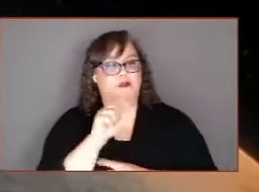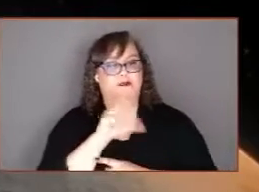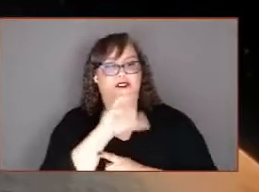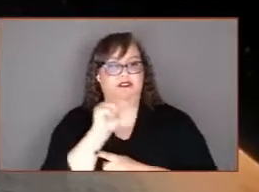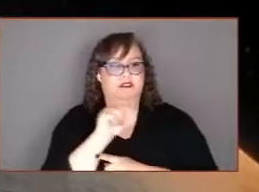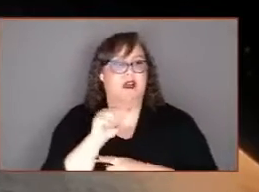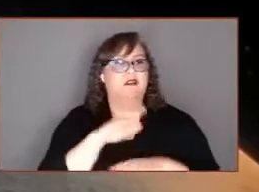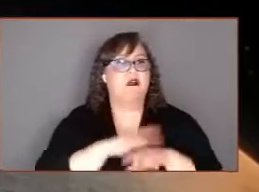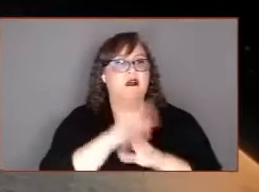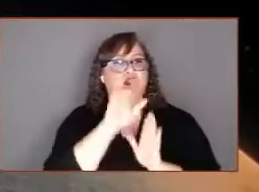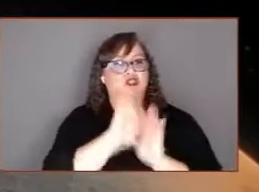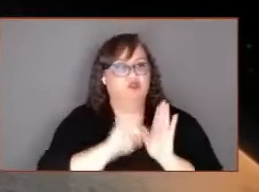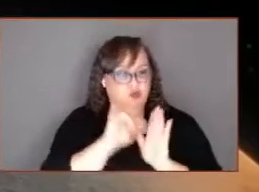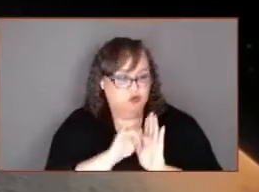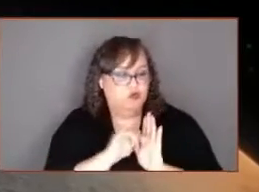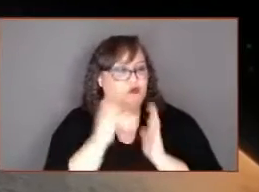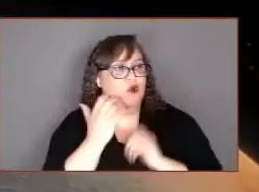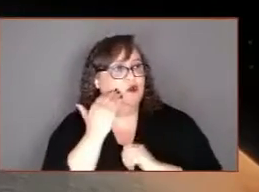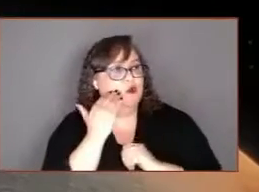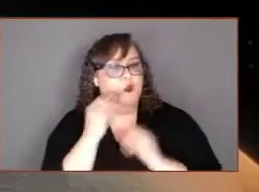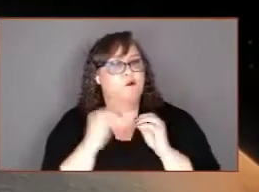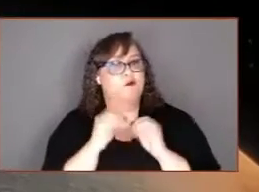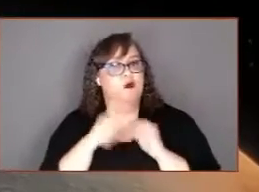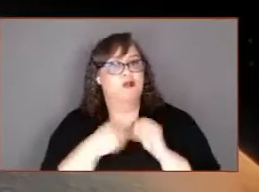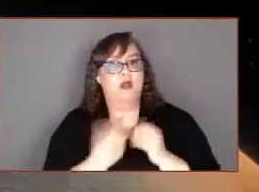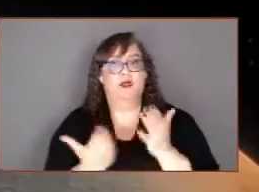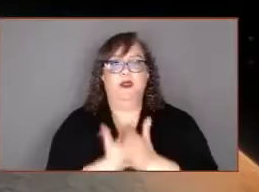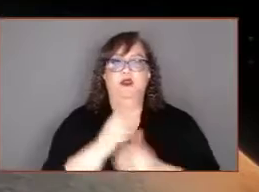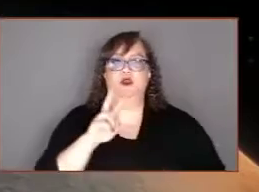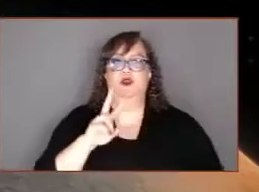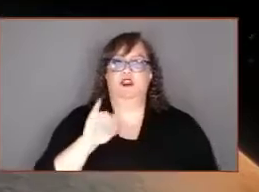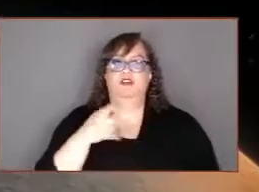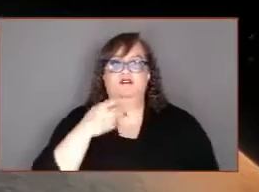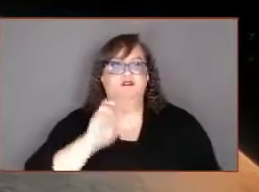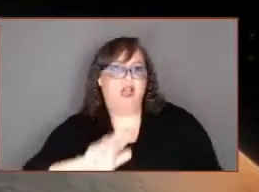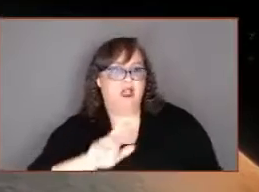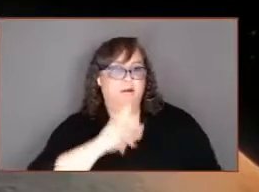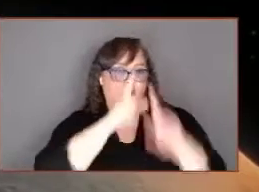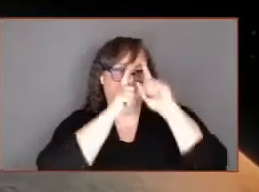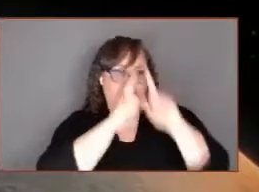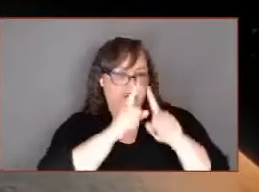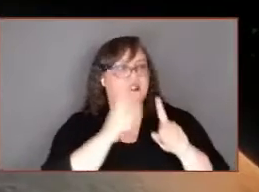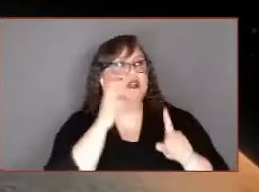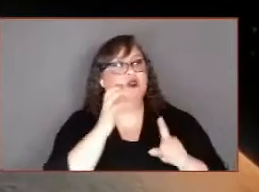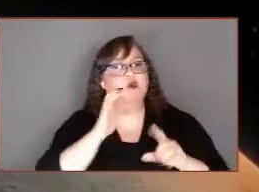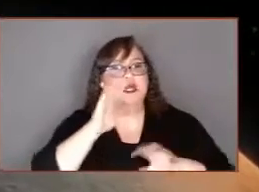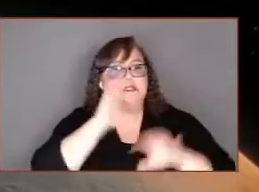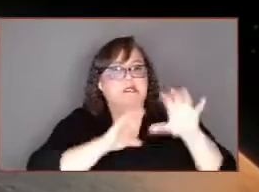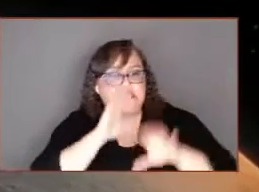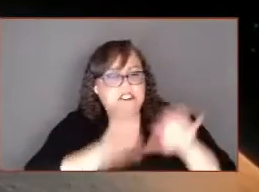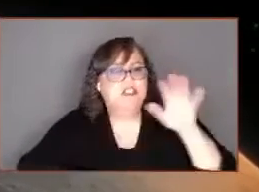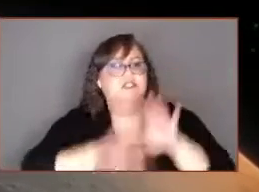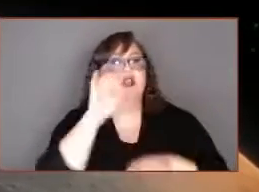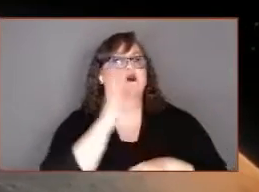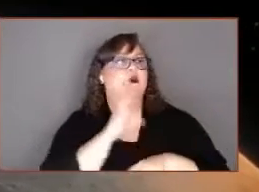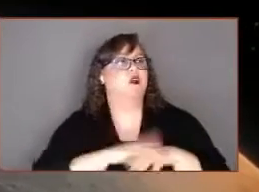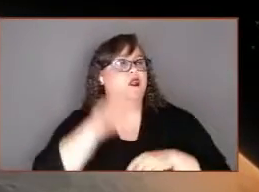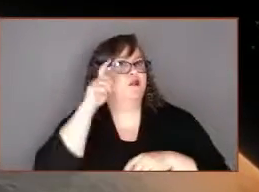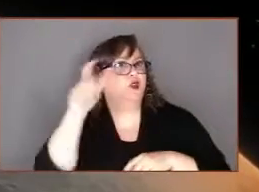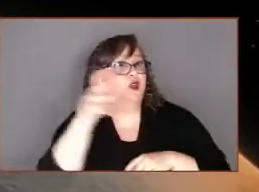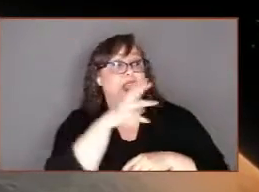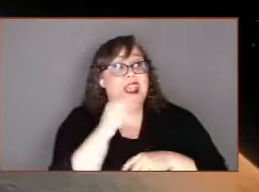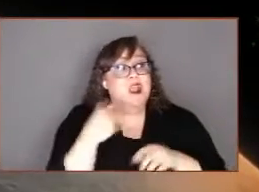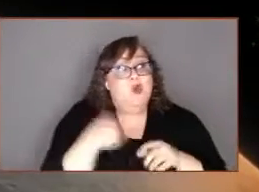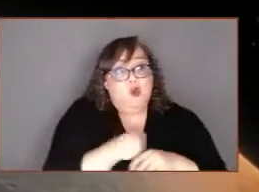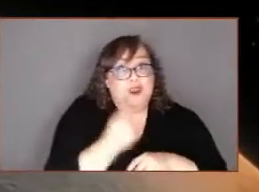know more about the new Viper mission that will scout for water on the moon. And actually, Scott, we just selected the landing site for the